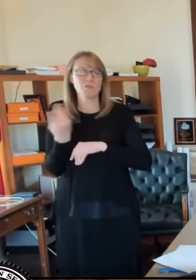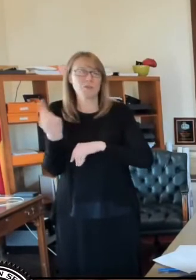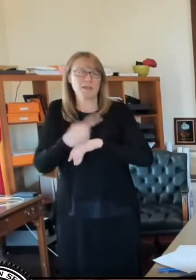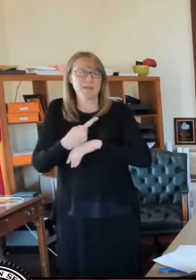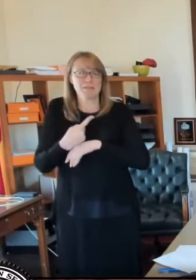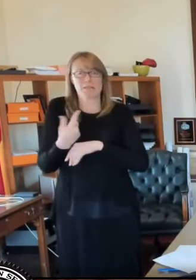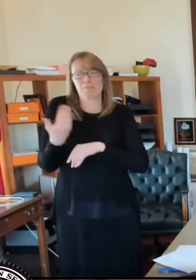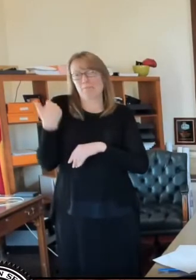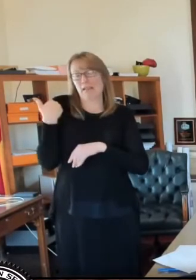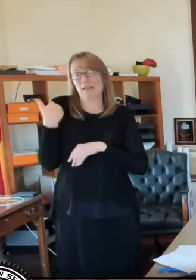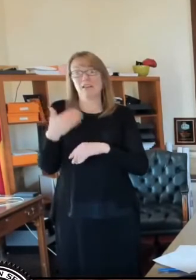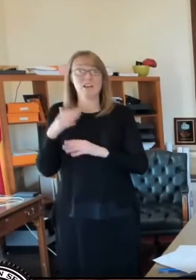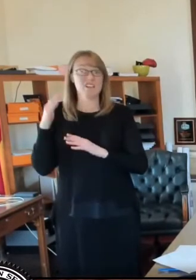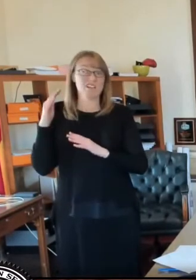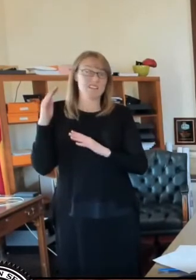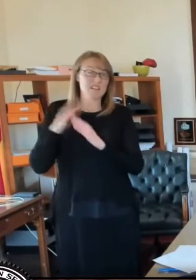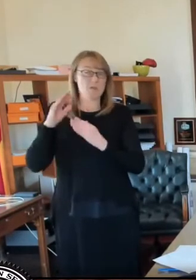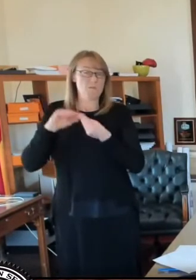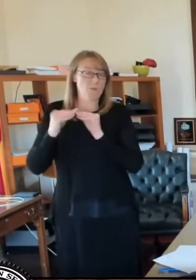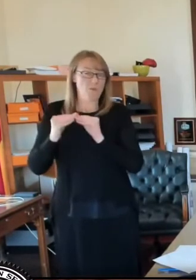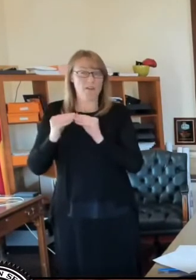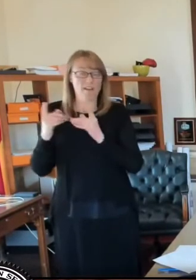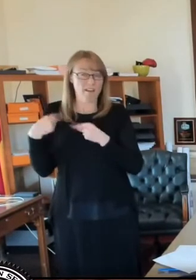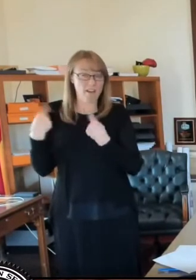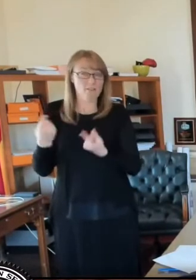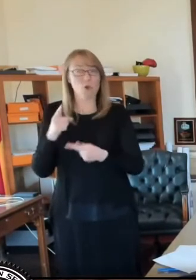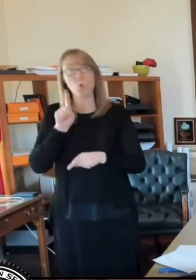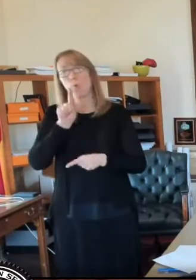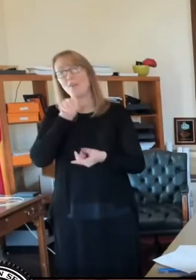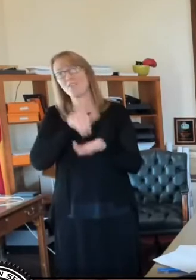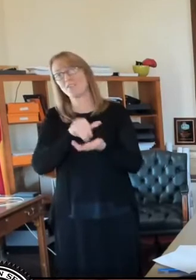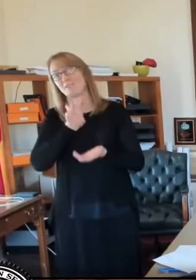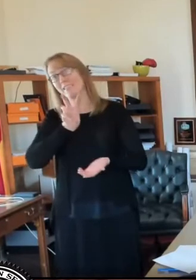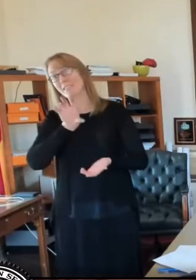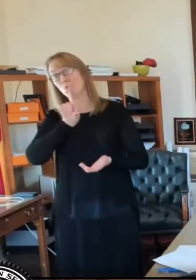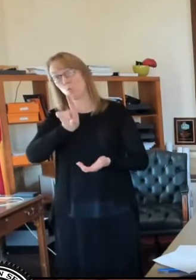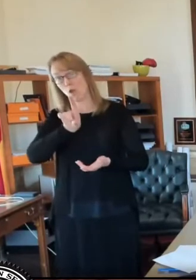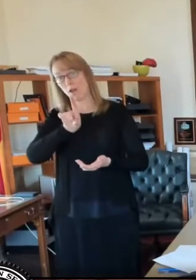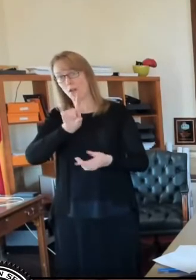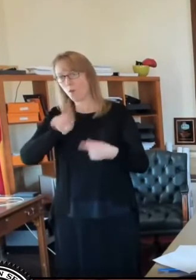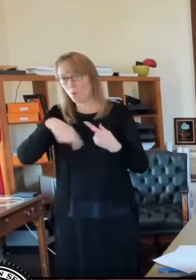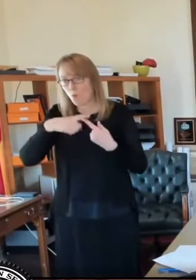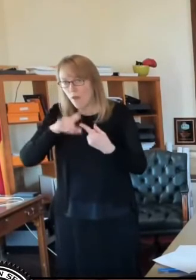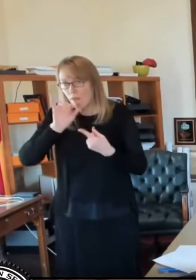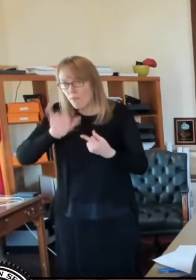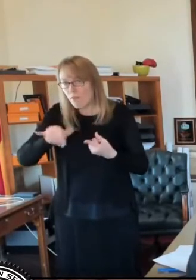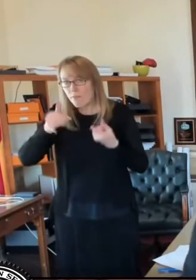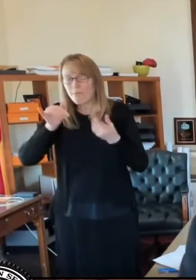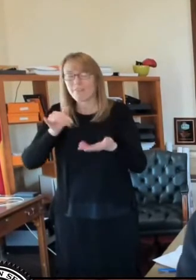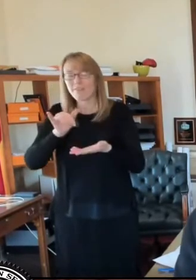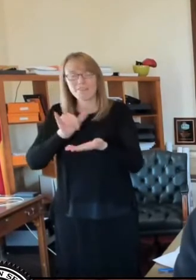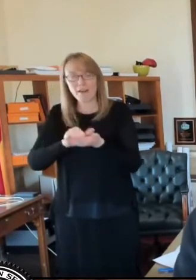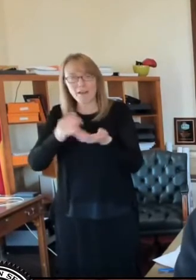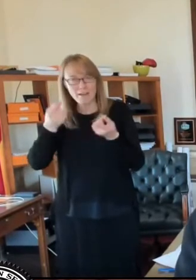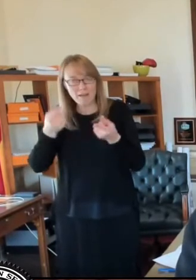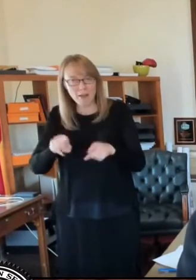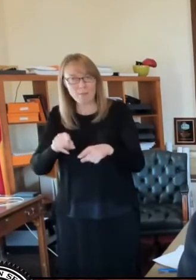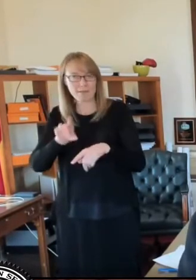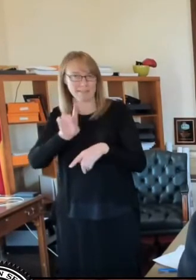number of people in the hospital was 1,061, and that was on December the 1st. So